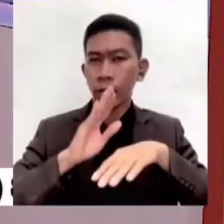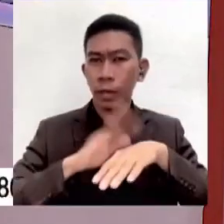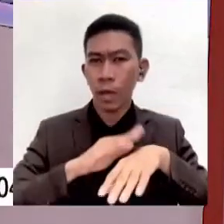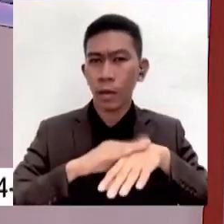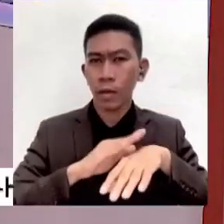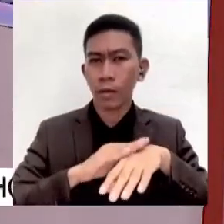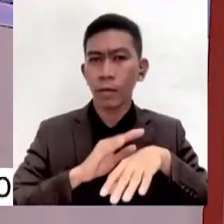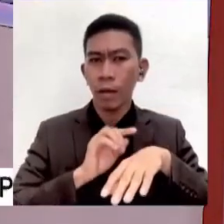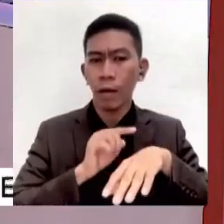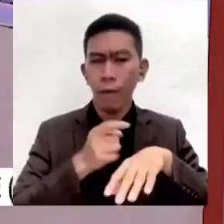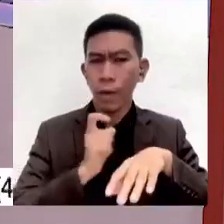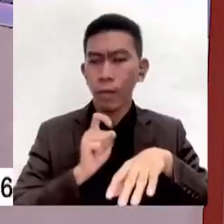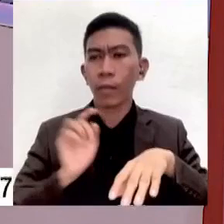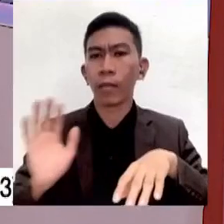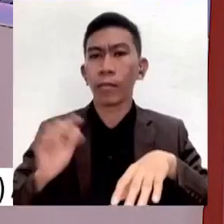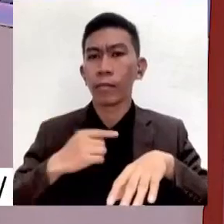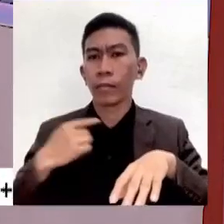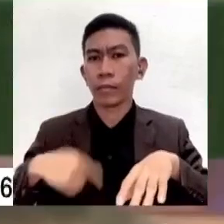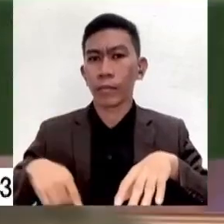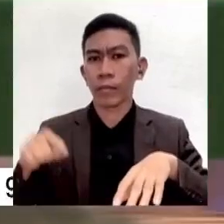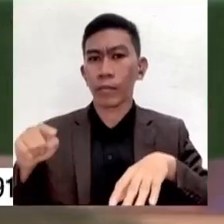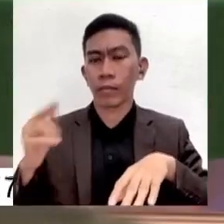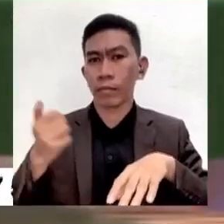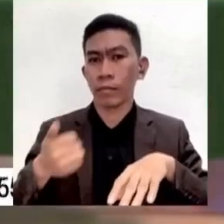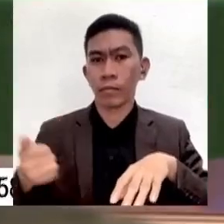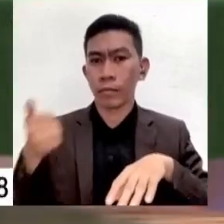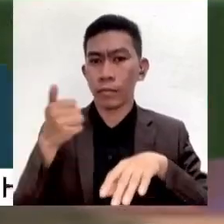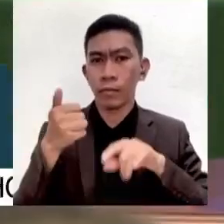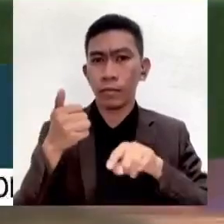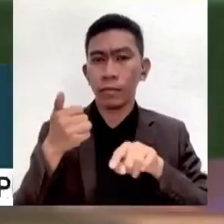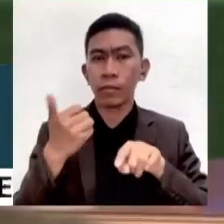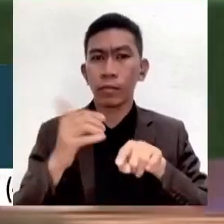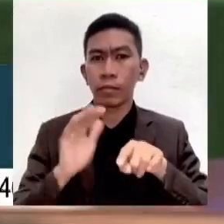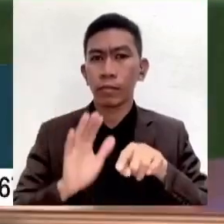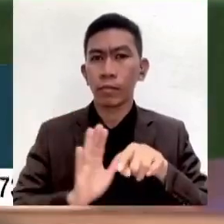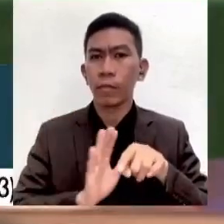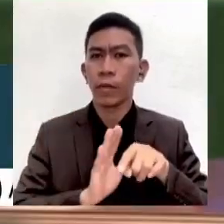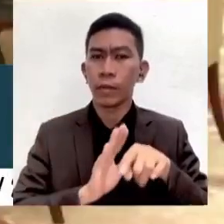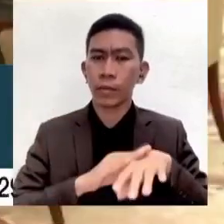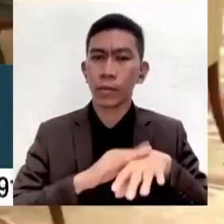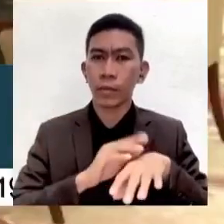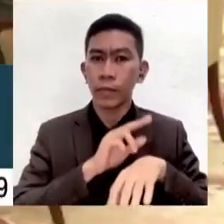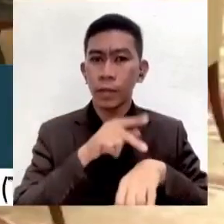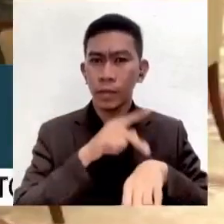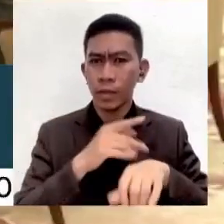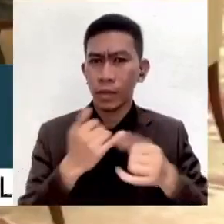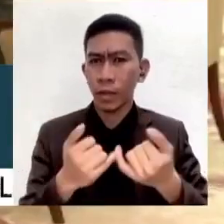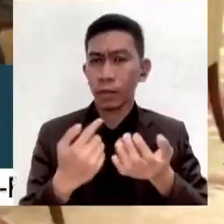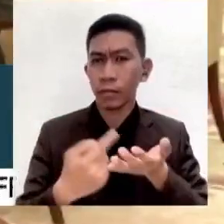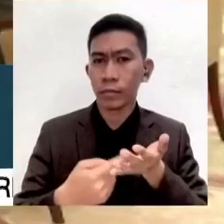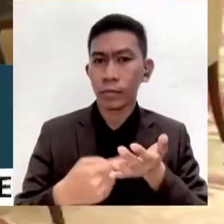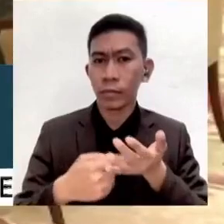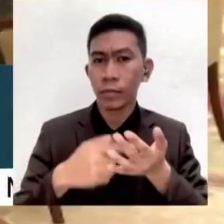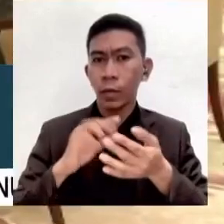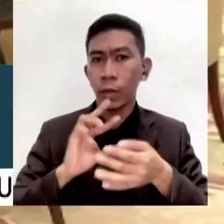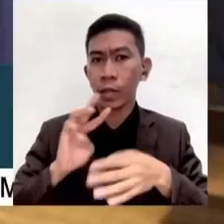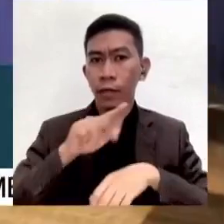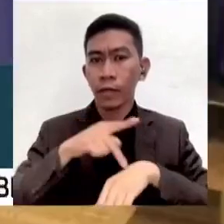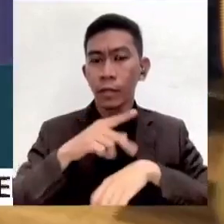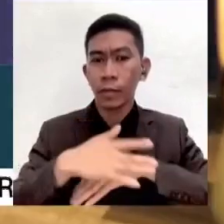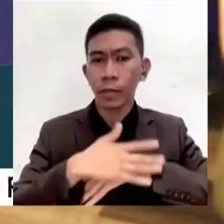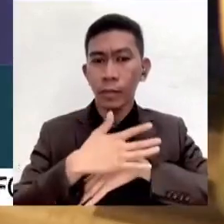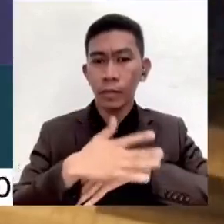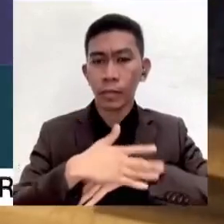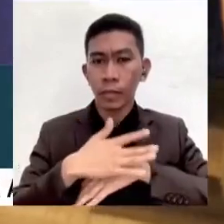top diplomat as it confronts the Philippines over their tense encounters at sea. Wang Yi held a phone call with his Philippine